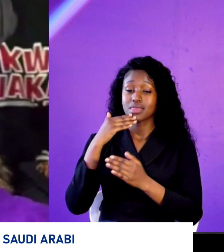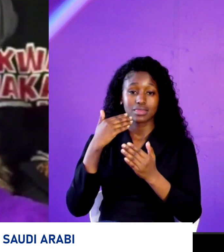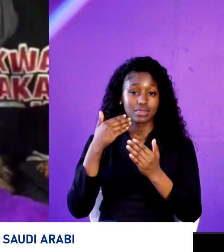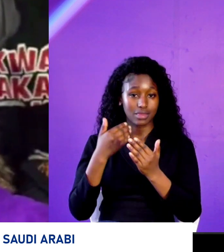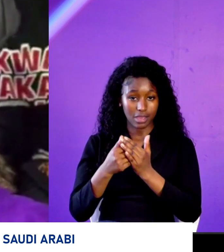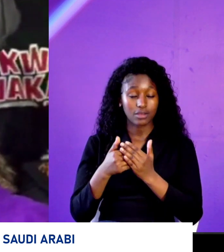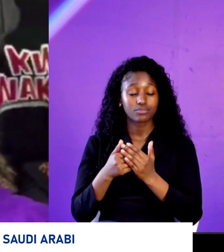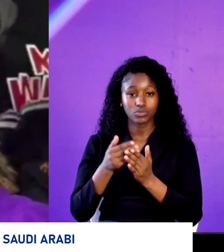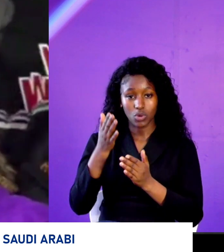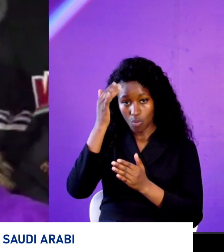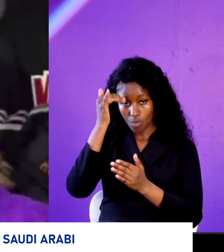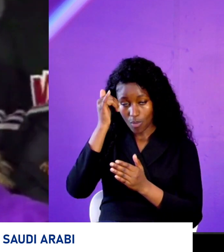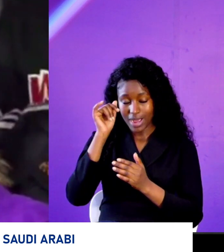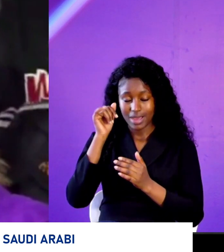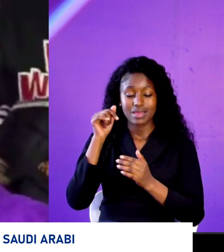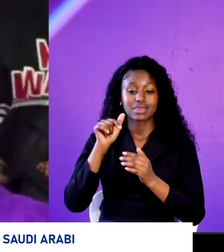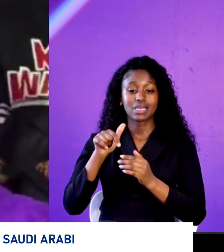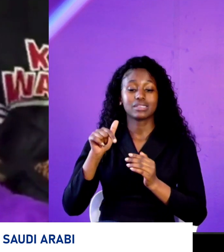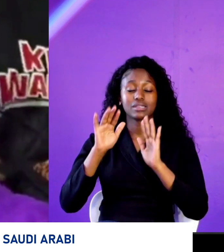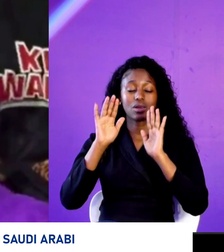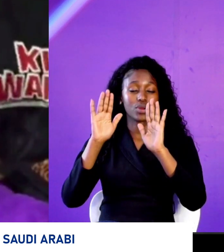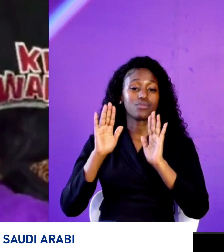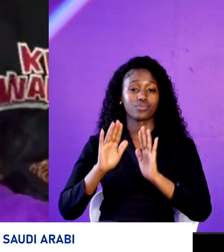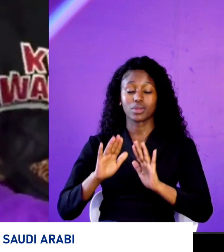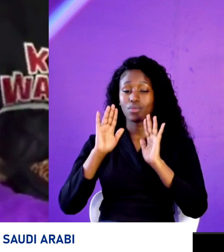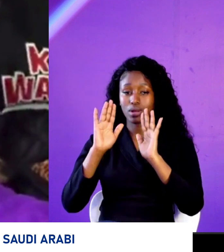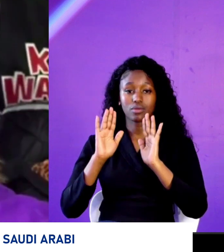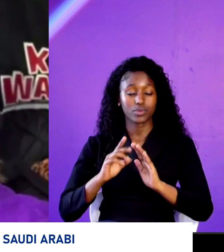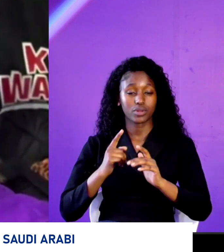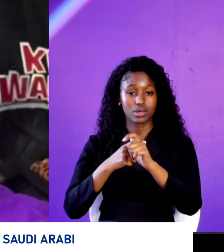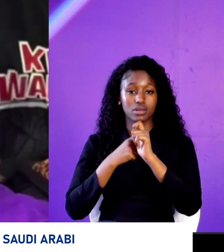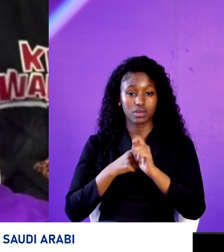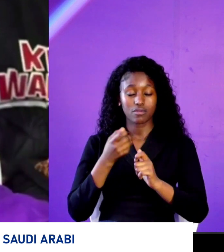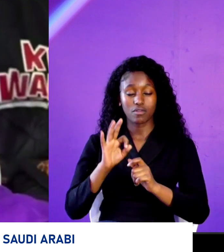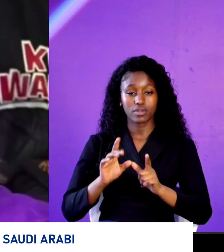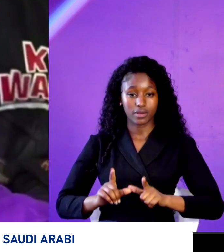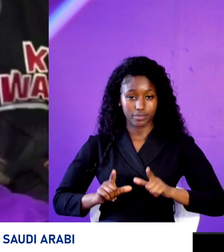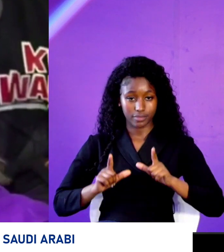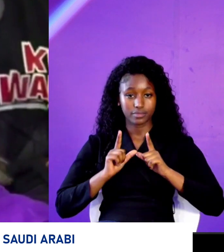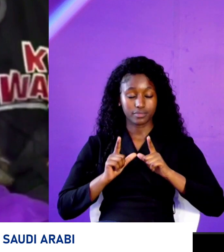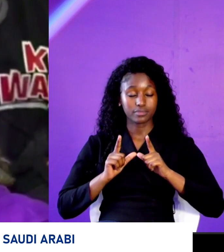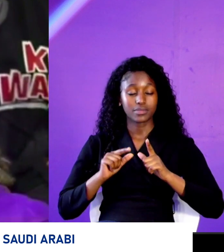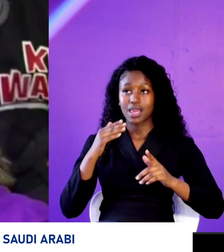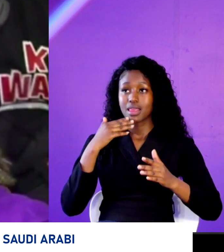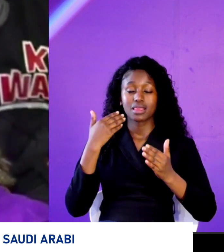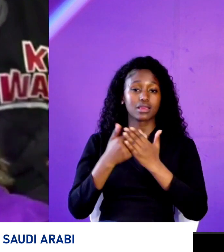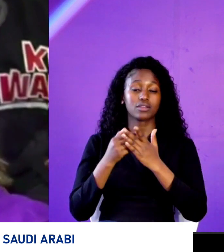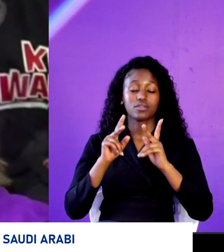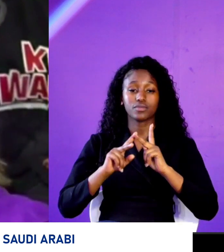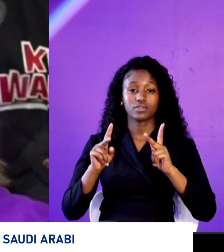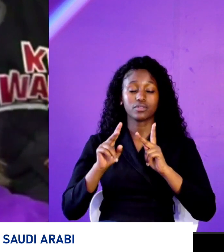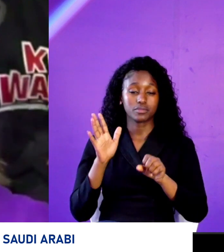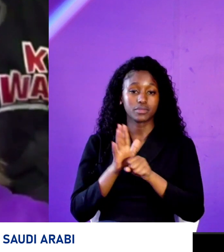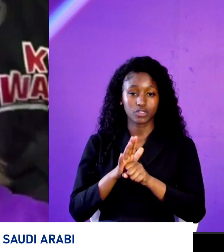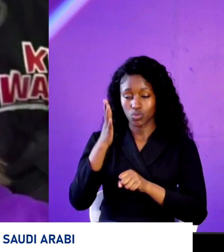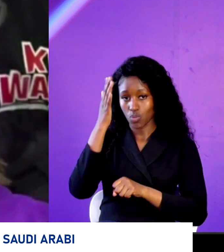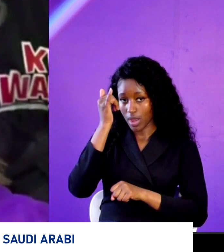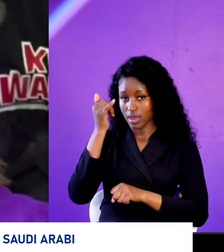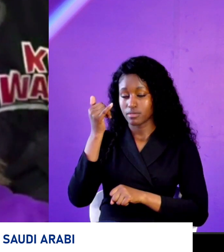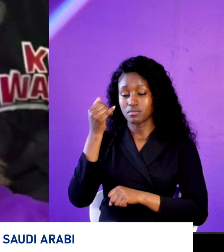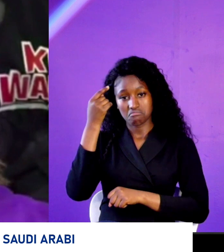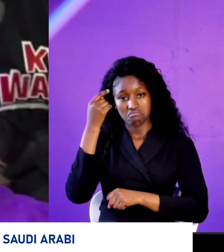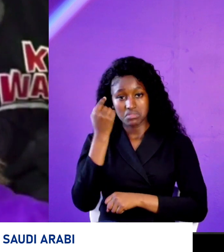for this wonderful, wonderful gift of life. Thank you for each and everyone,